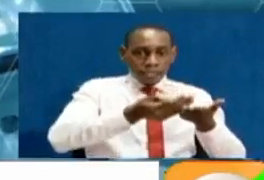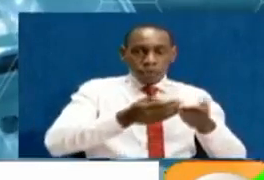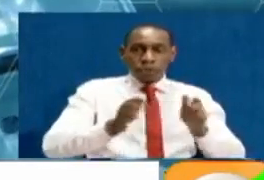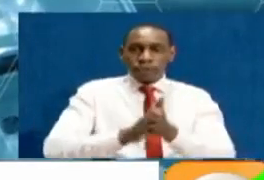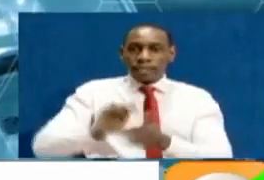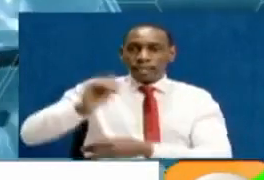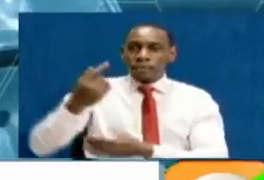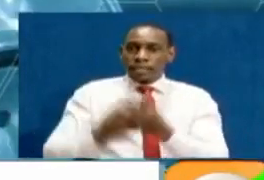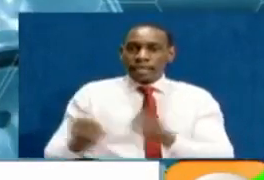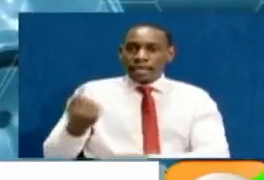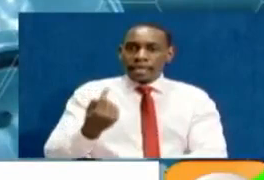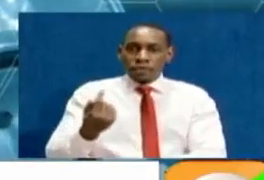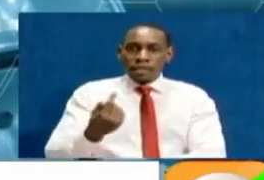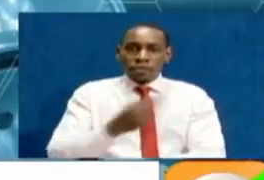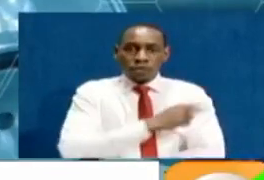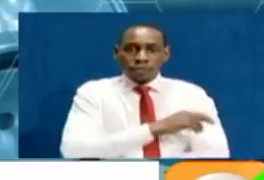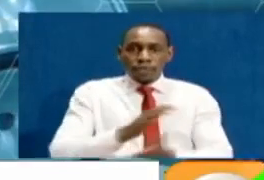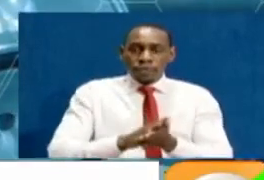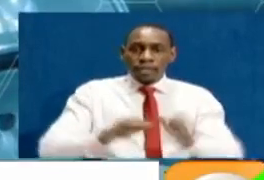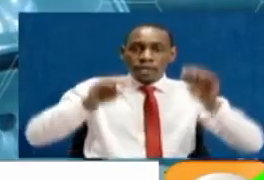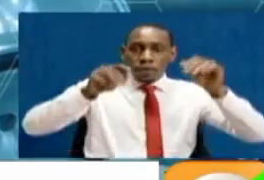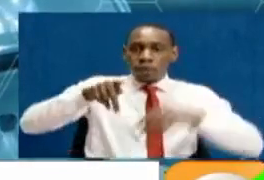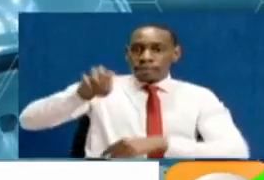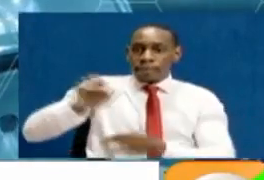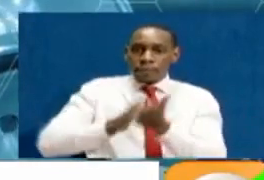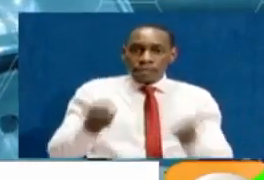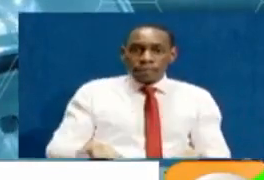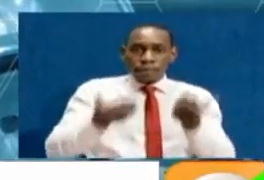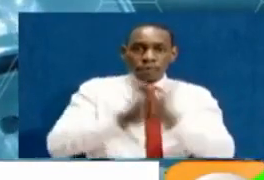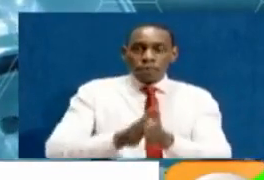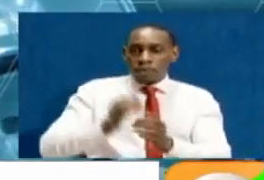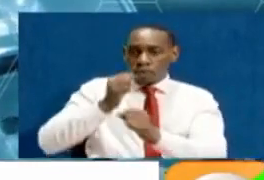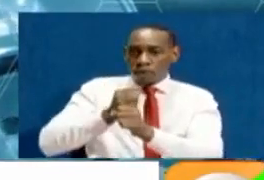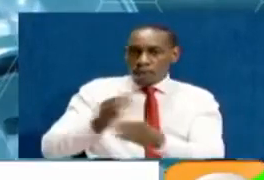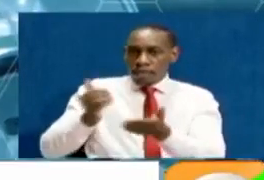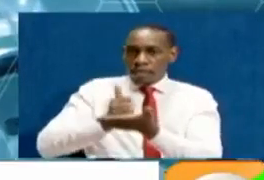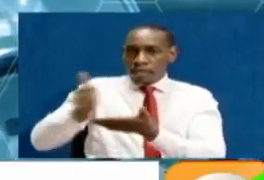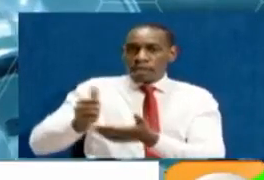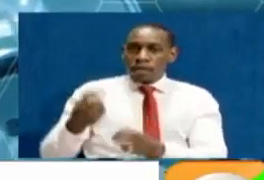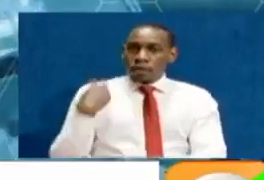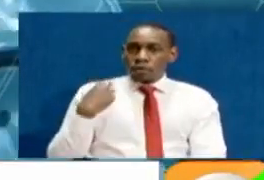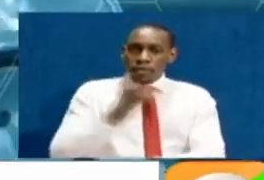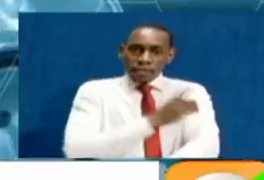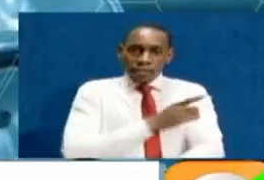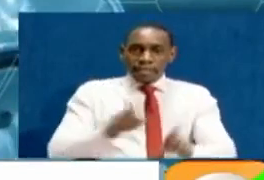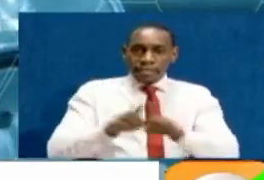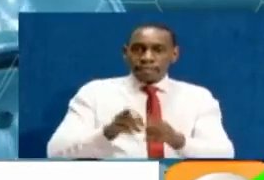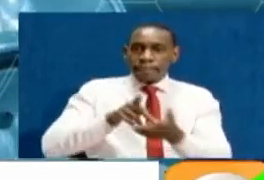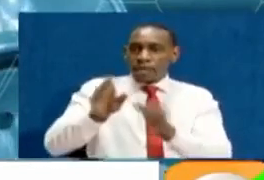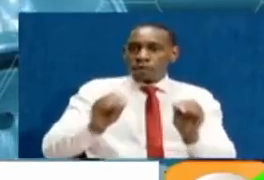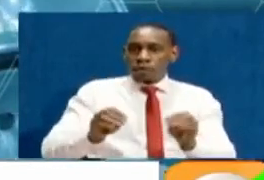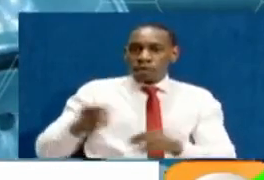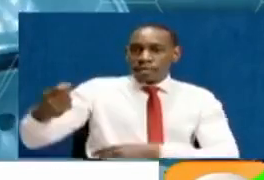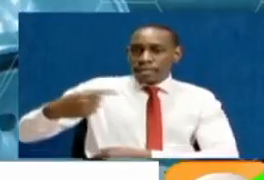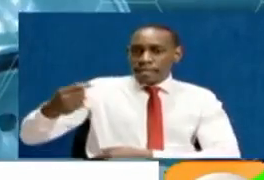county isolation facilities, provision of quality PPEs, promotions and proper job designation for consultant doctors, as well as non-payment